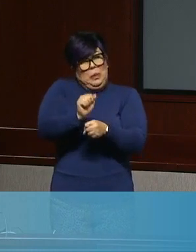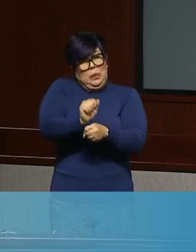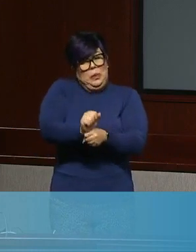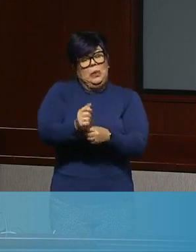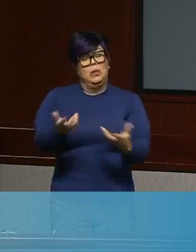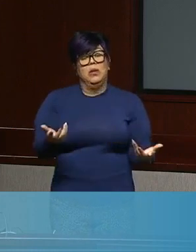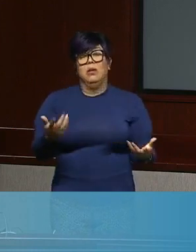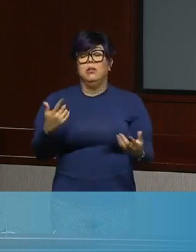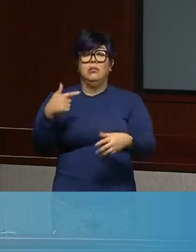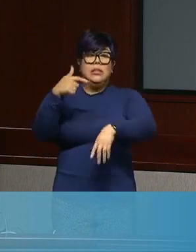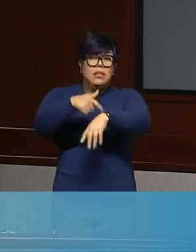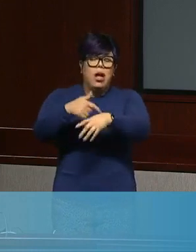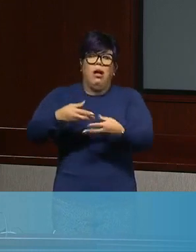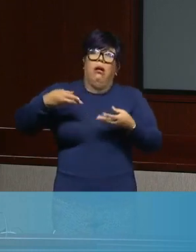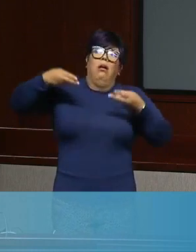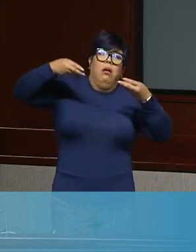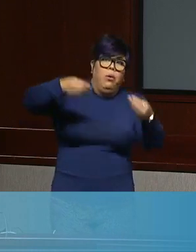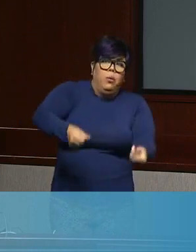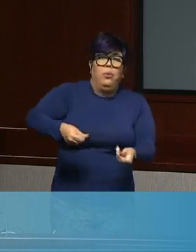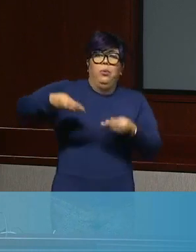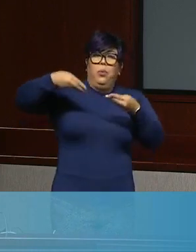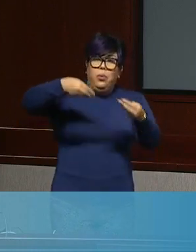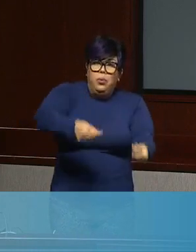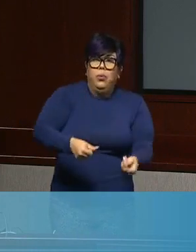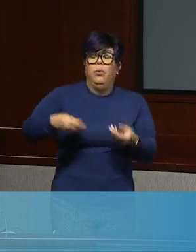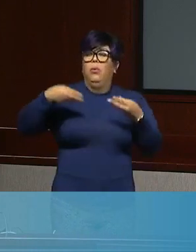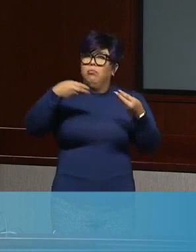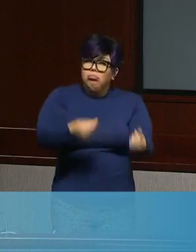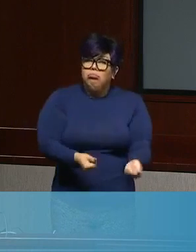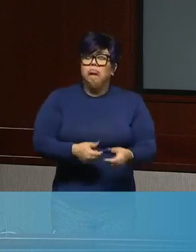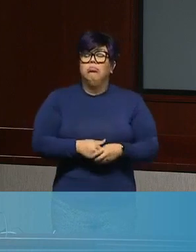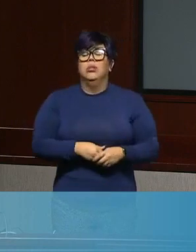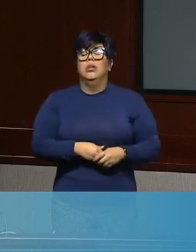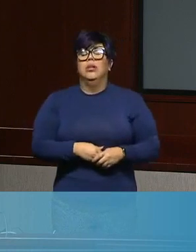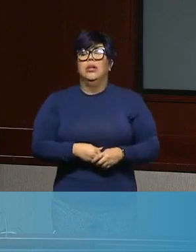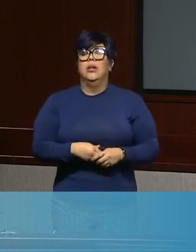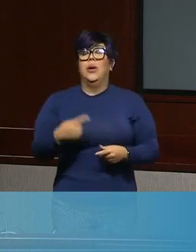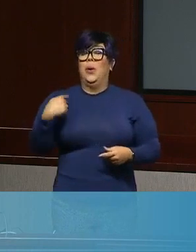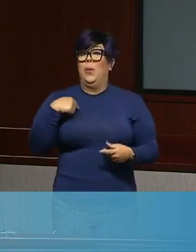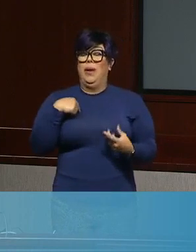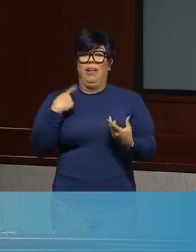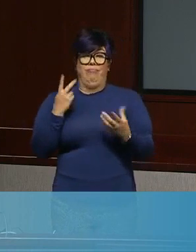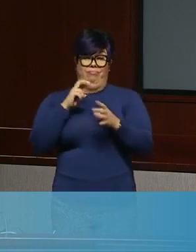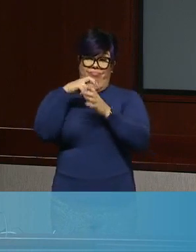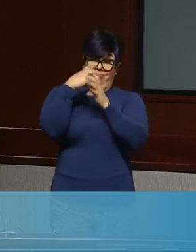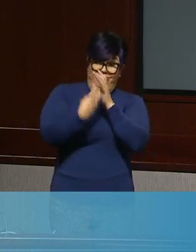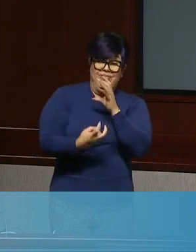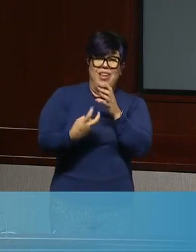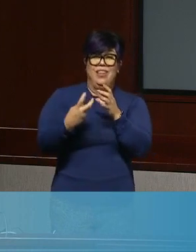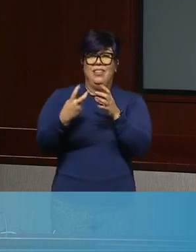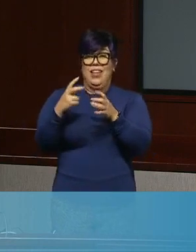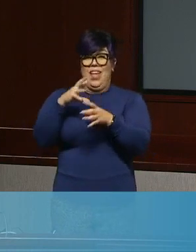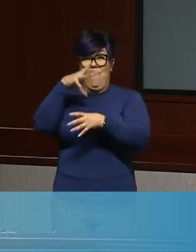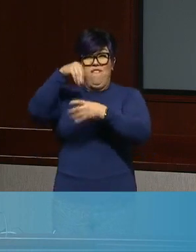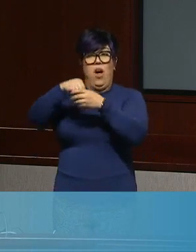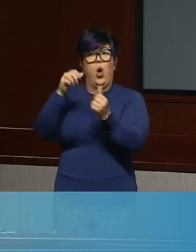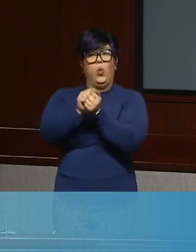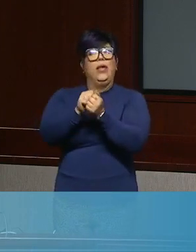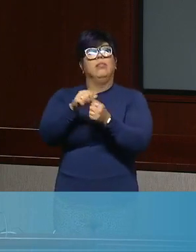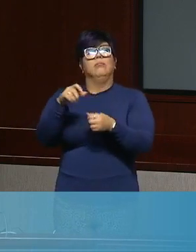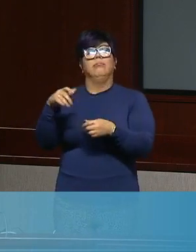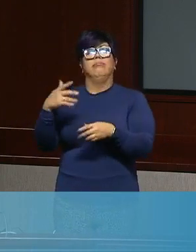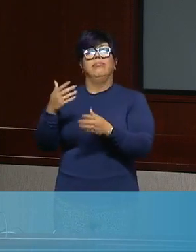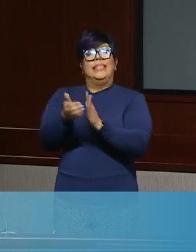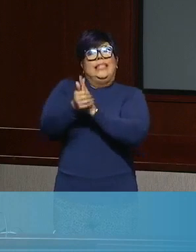time and expense, we've stepped up and stepped into the issue of SNFs, the egregious problem we're having